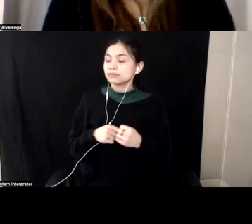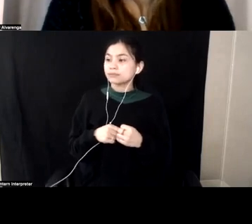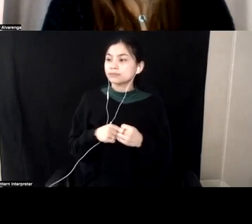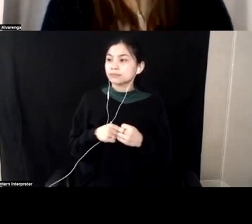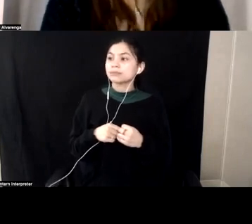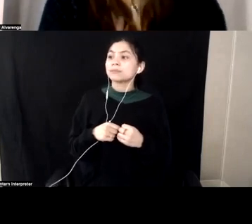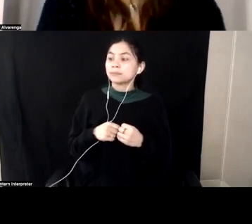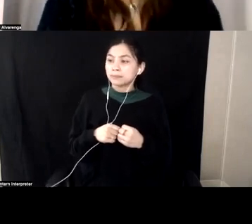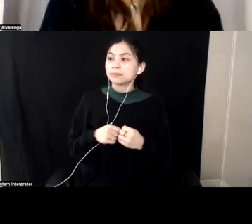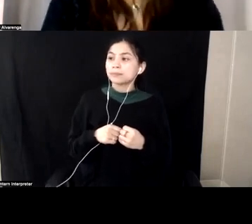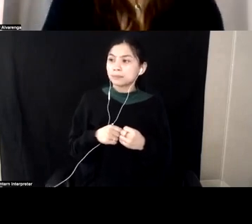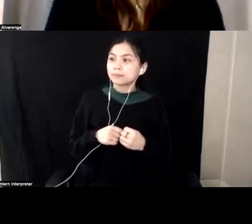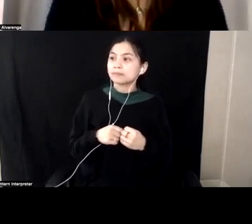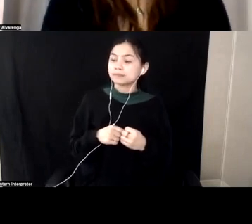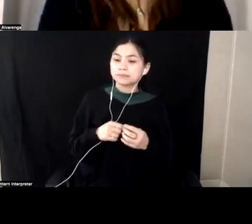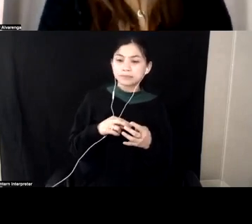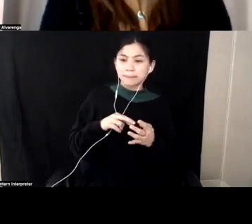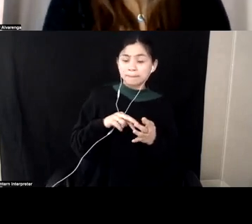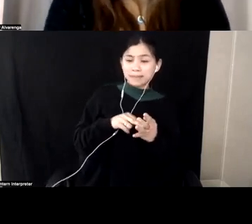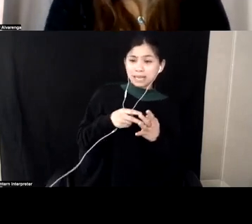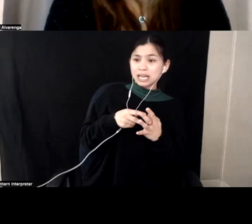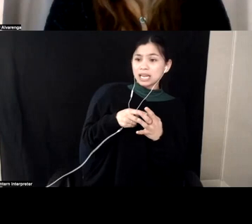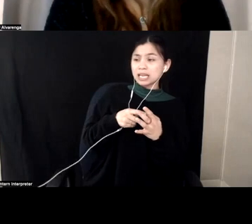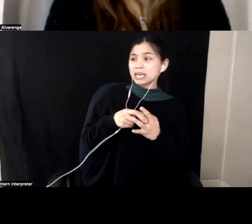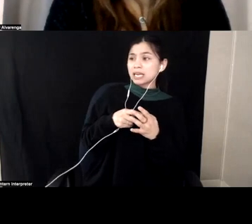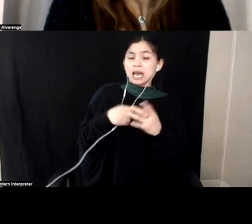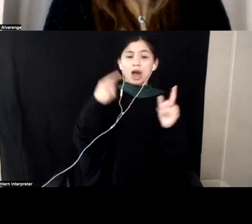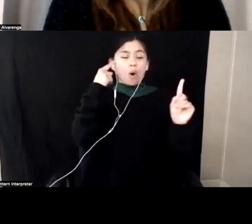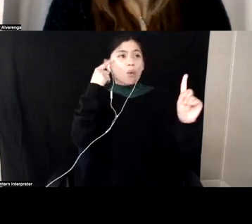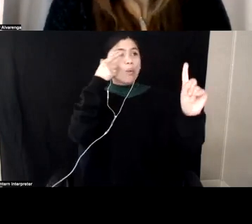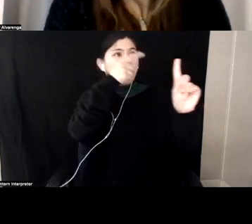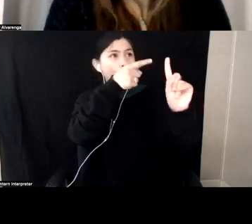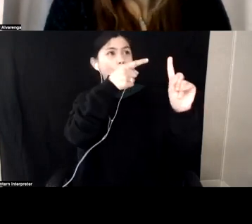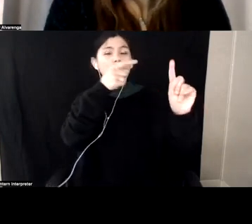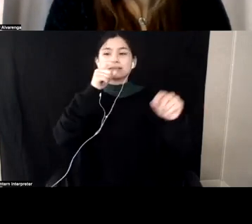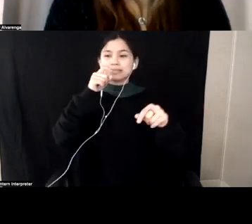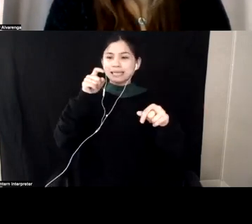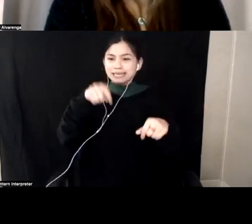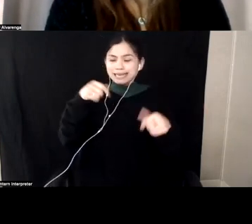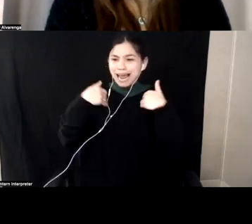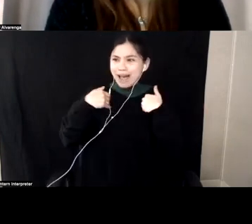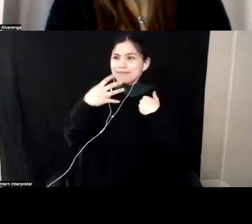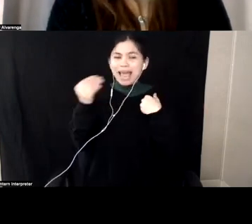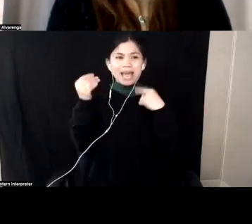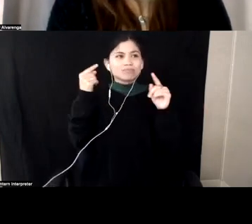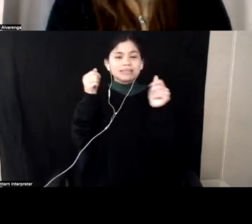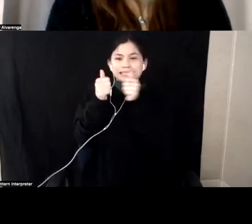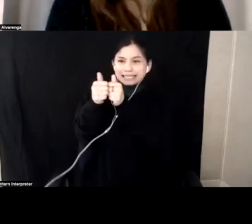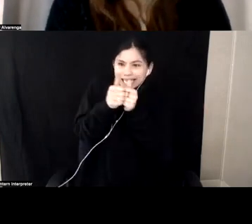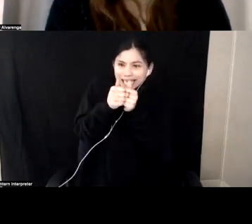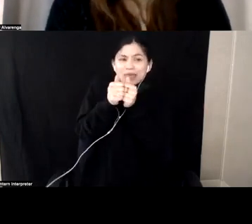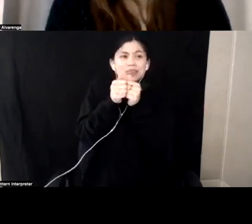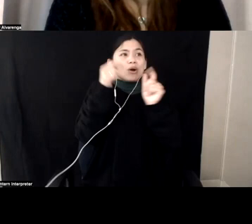both putting in what they envision, a goal, and they work together, whether it's